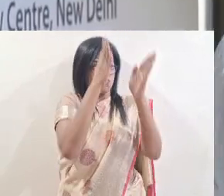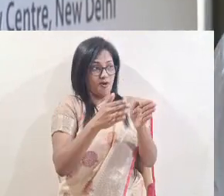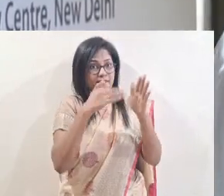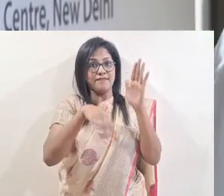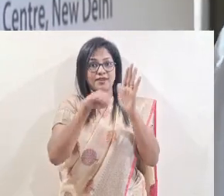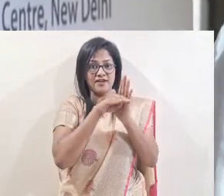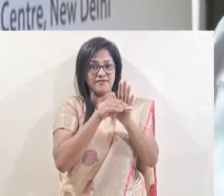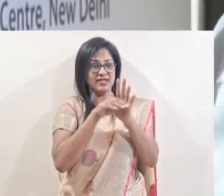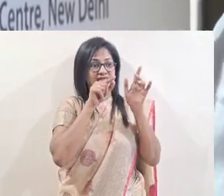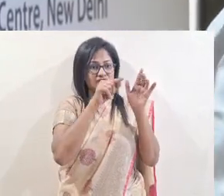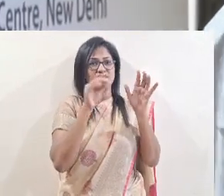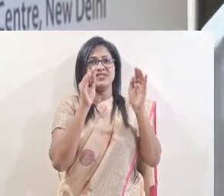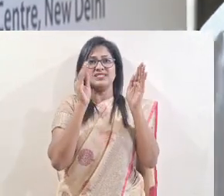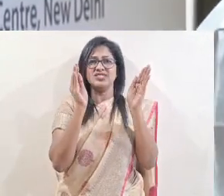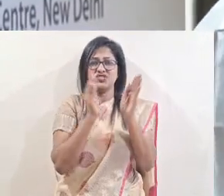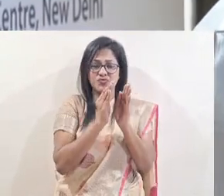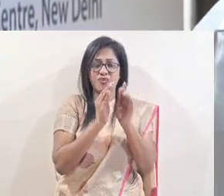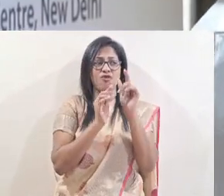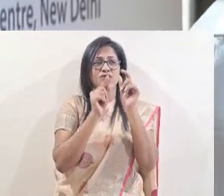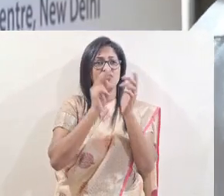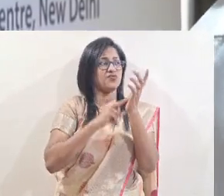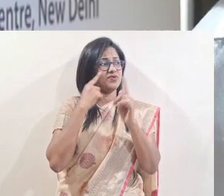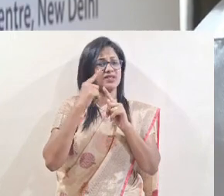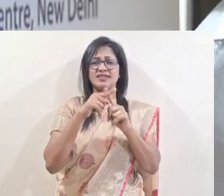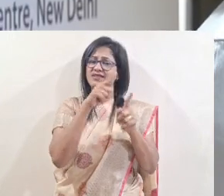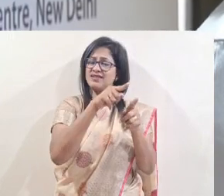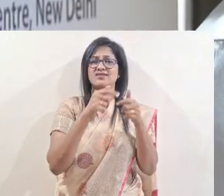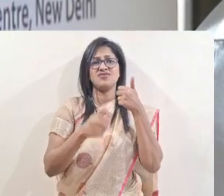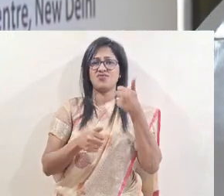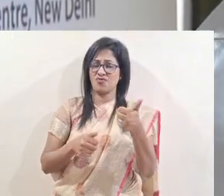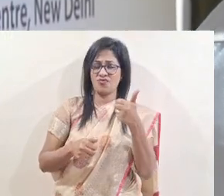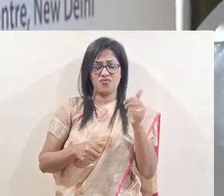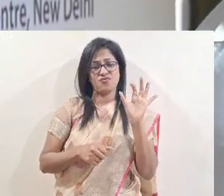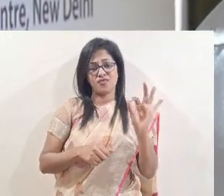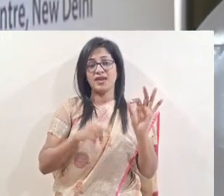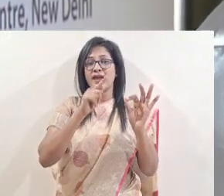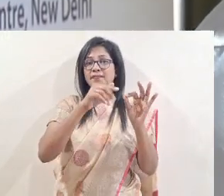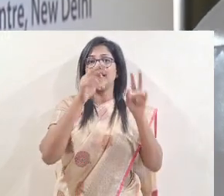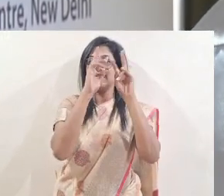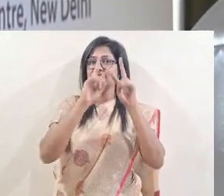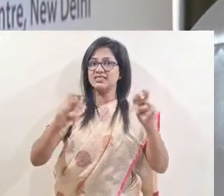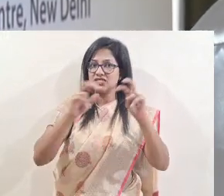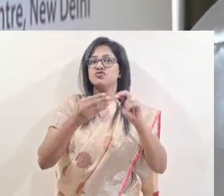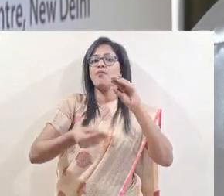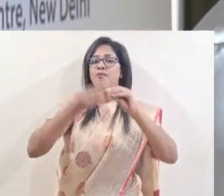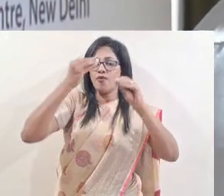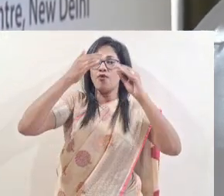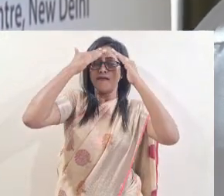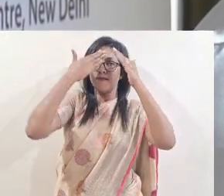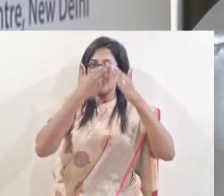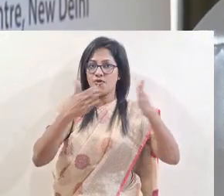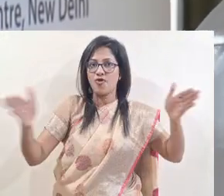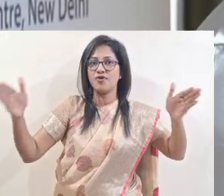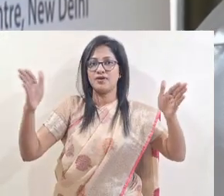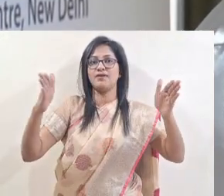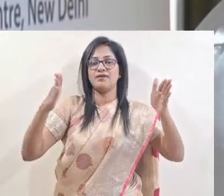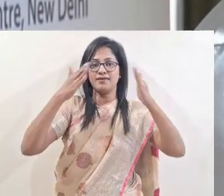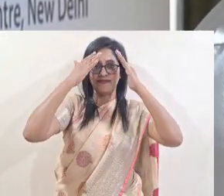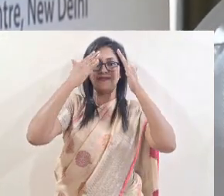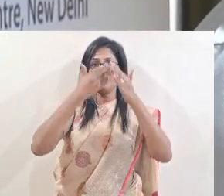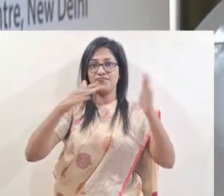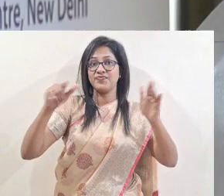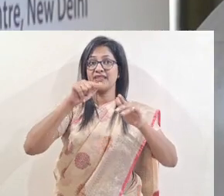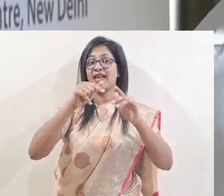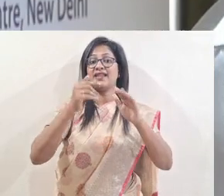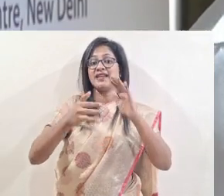a smallest unit But of this is mixed okay. use. I think that these you can broaden this study Definitely, sir. to look into these areas. That is going to be quite interesting for the land